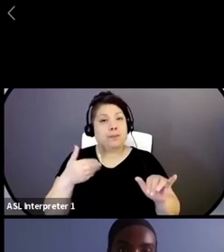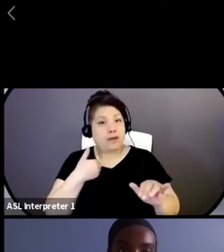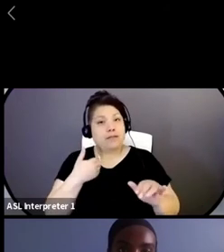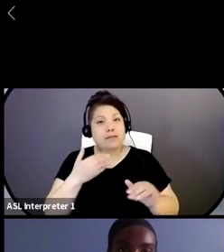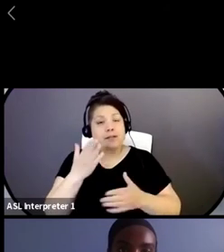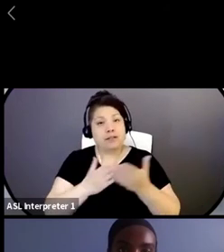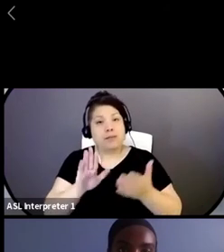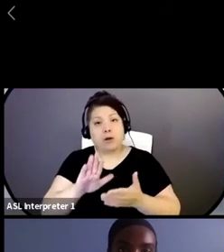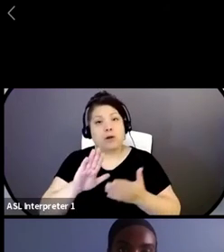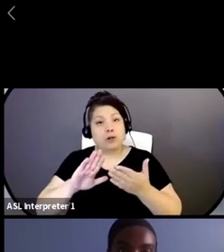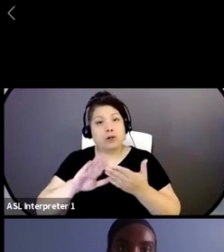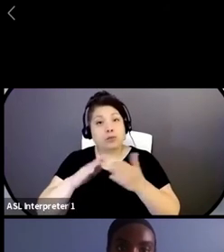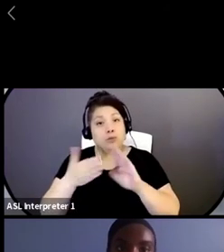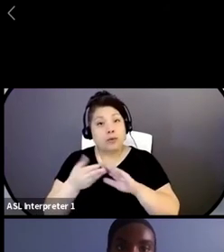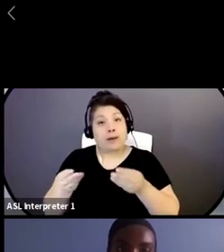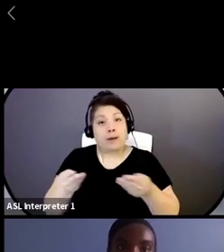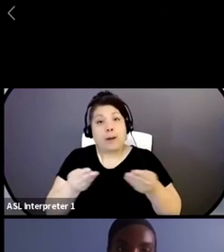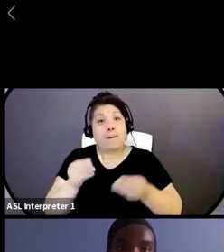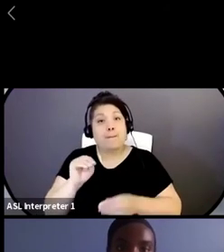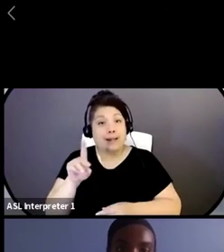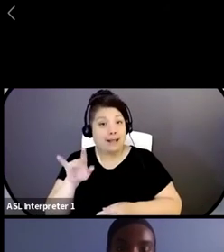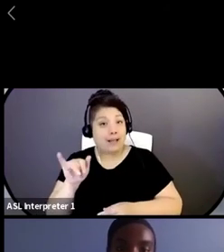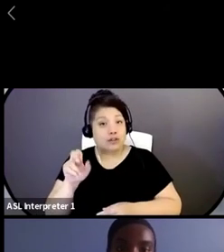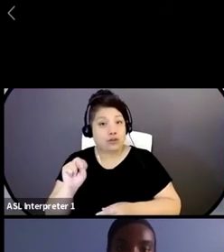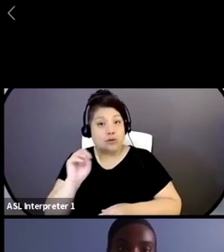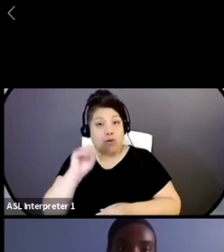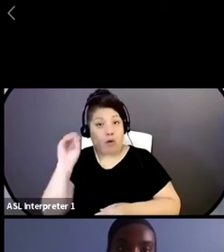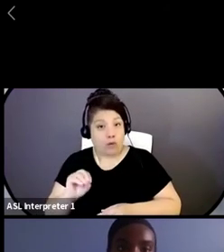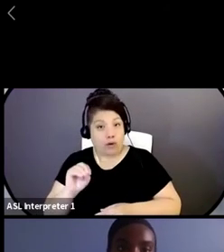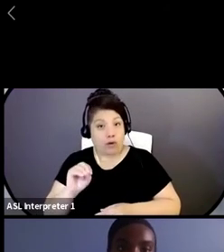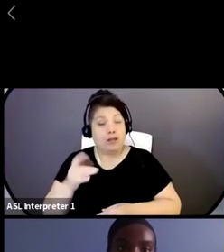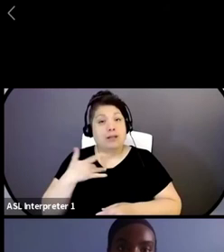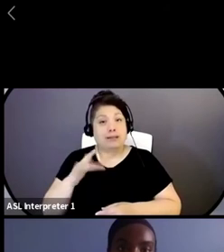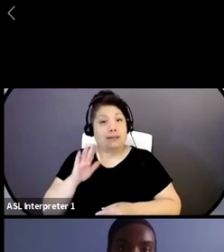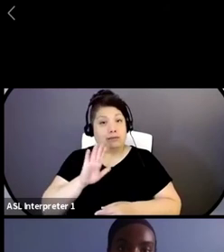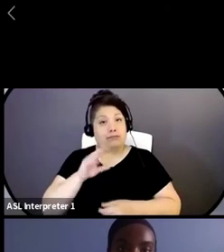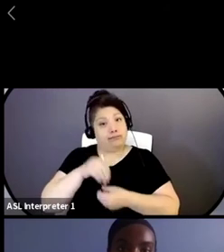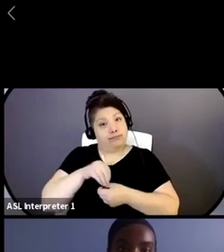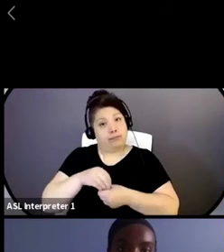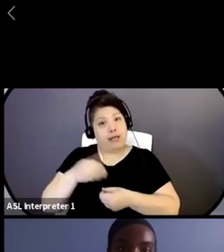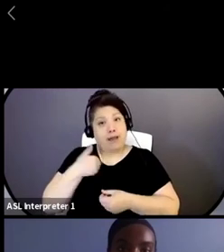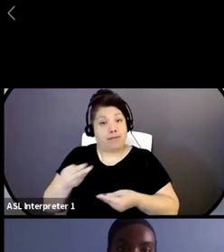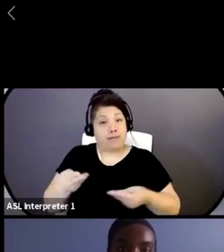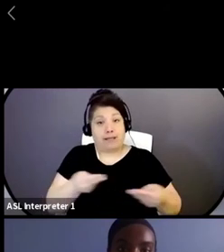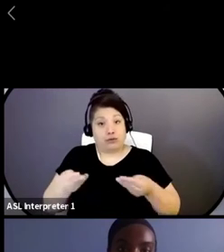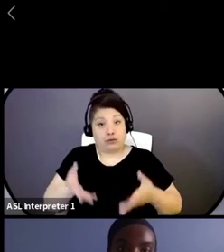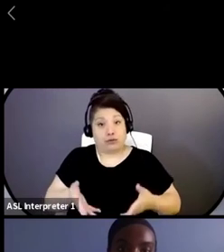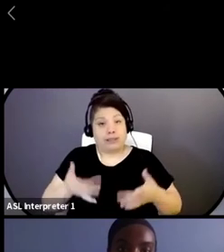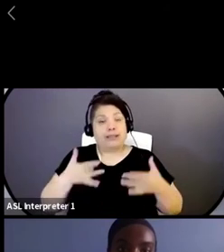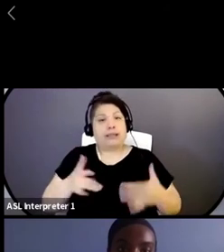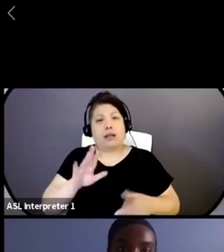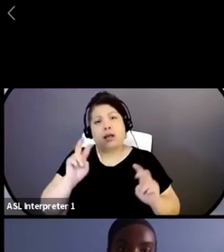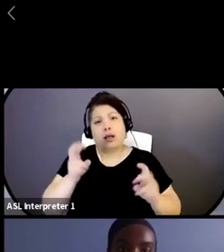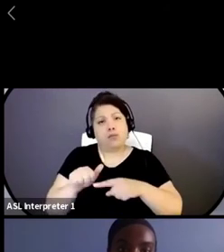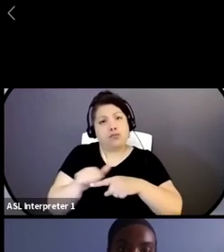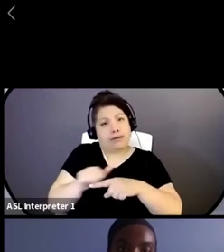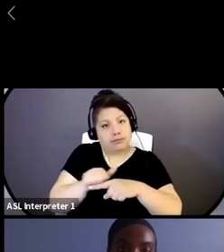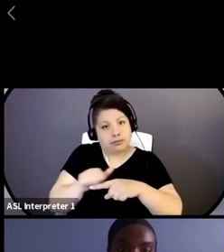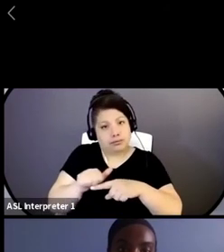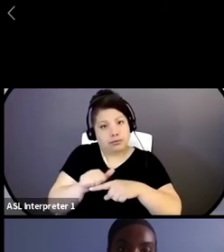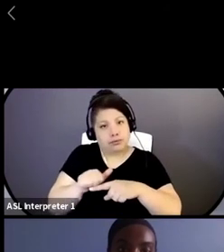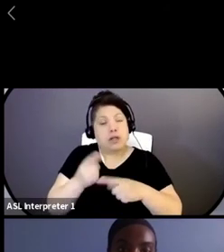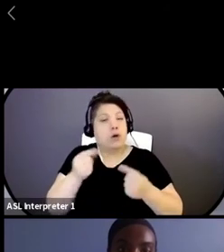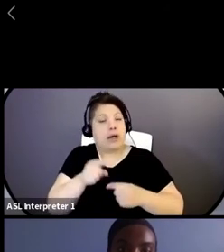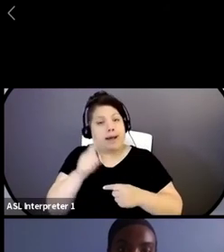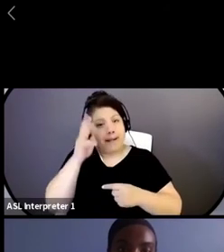Community Mediation Ottawa, with their mediators, they do practice nights. So they, you know, come up with